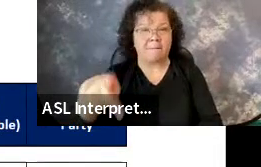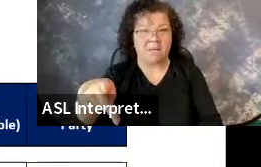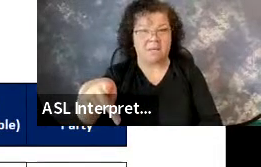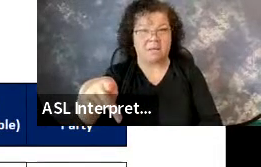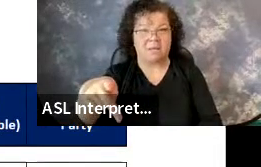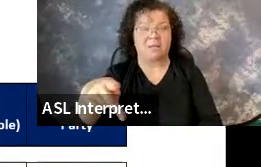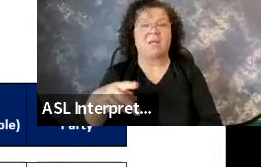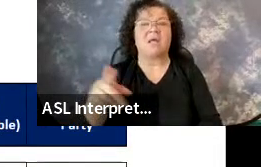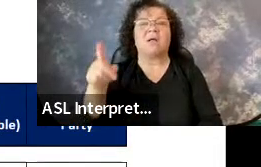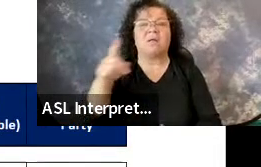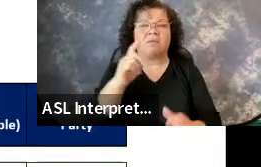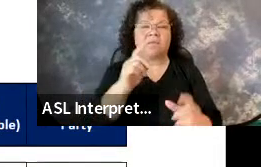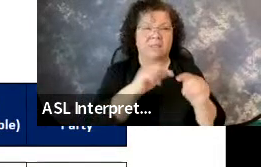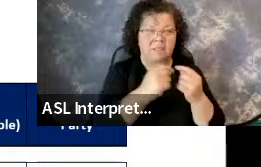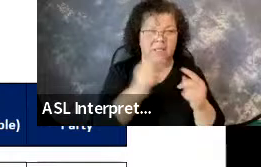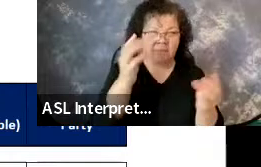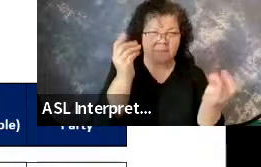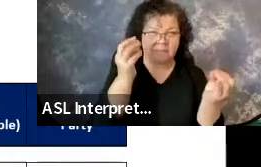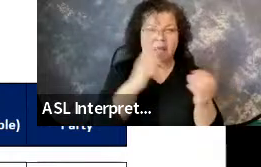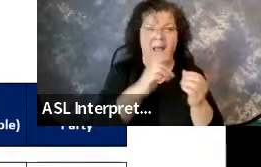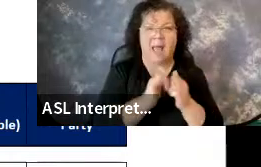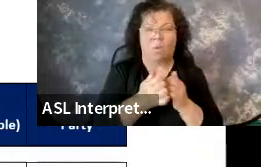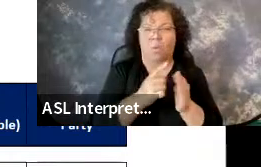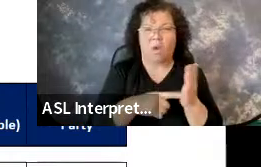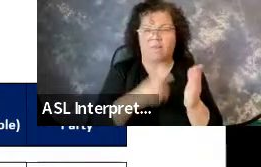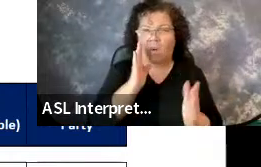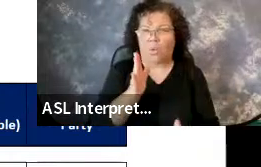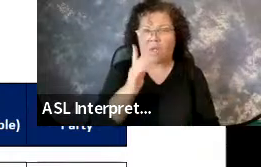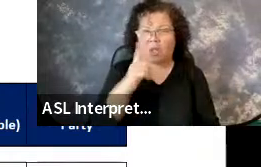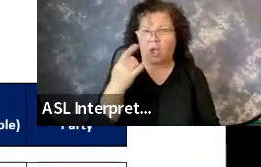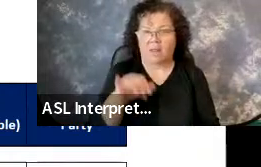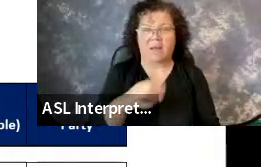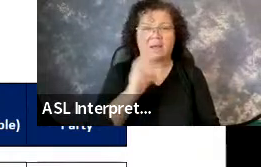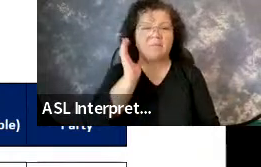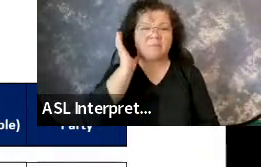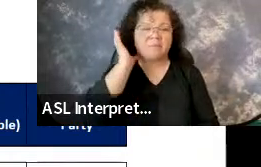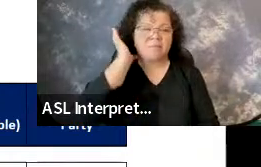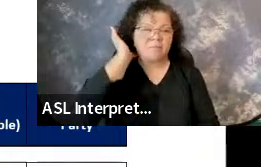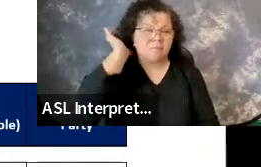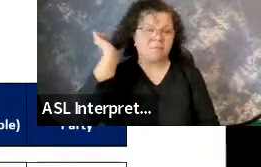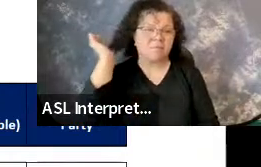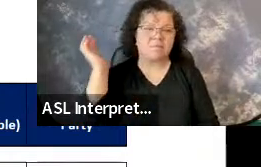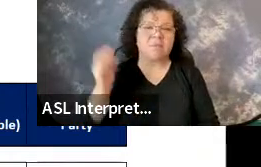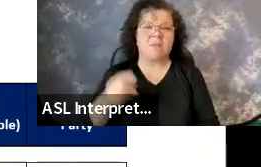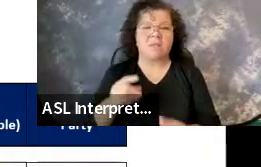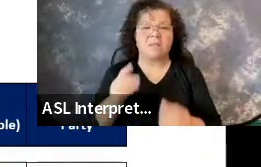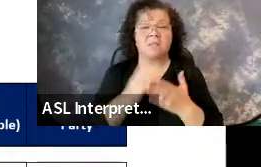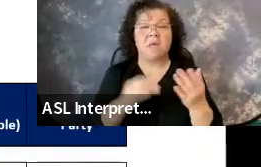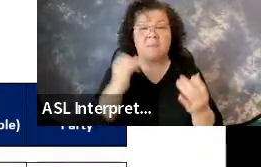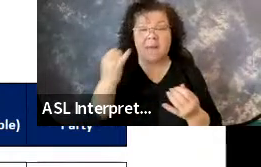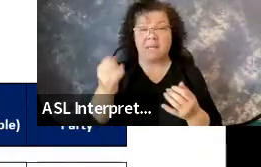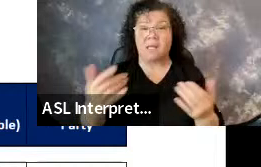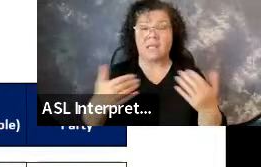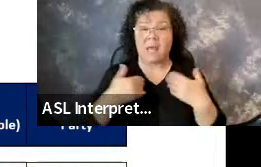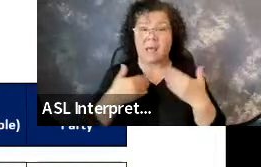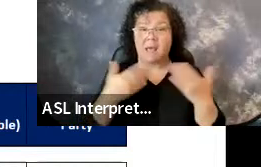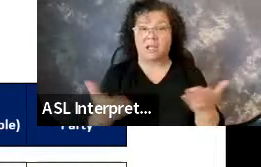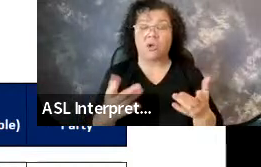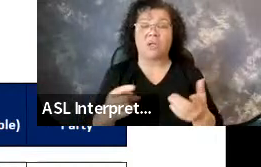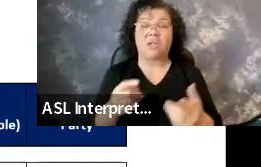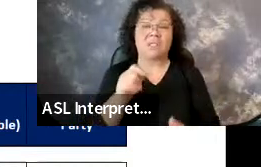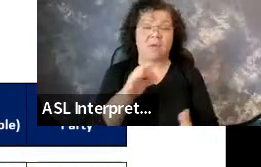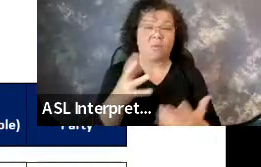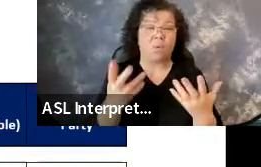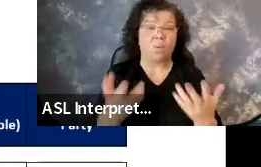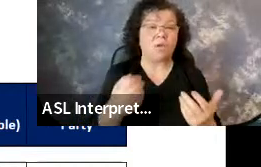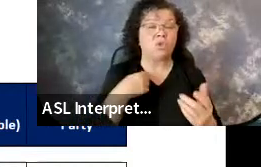will potentially look like. And some thoughts that I had here for the group to consider is whether we want to